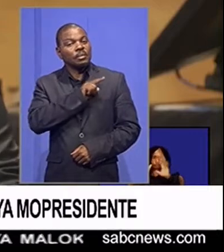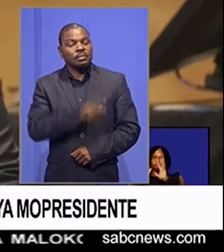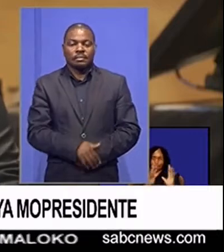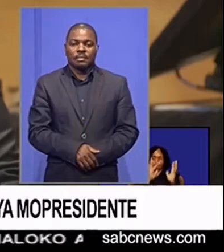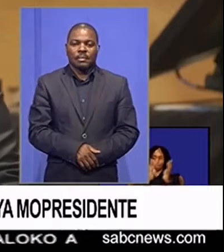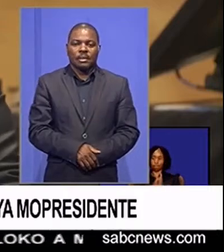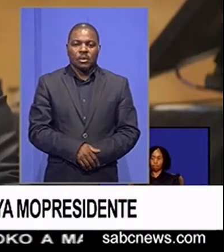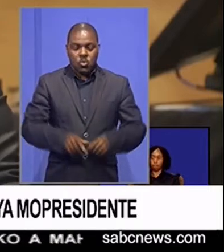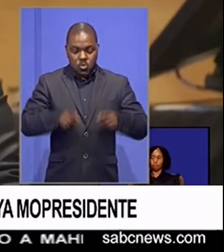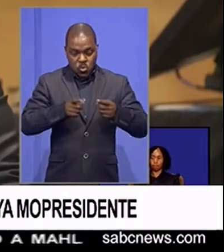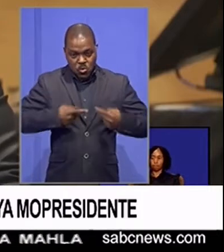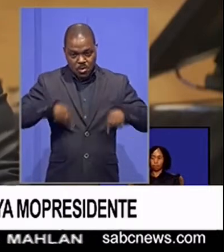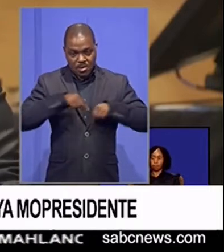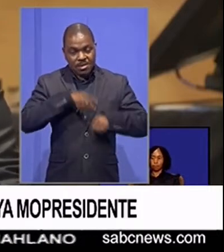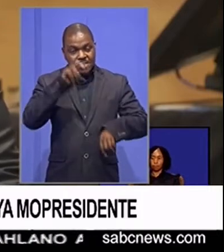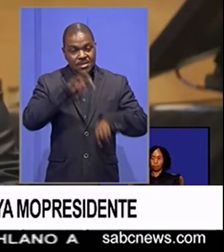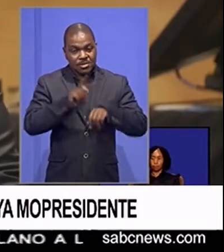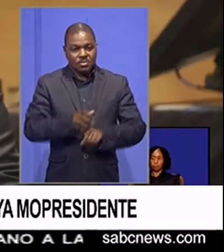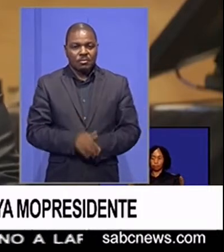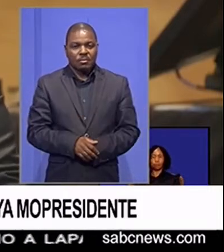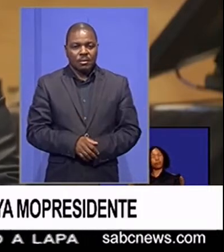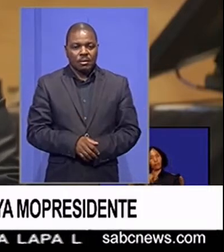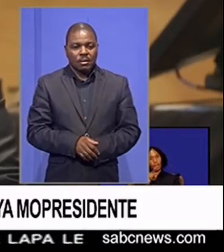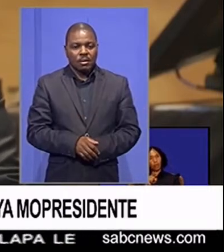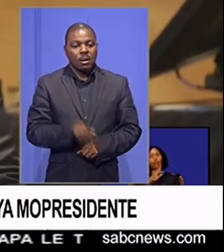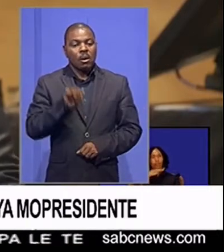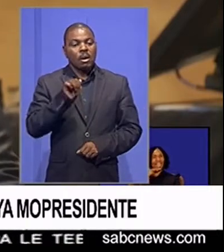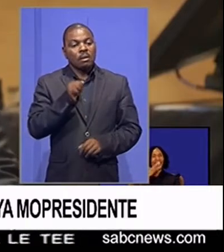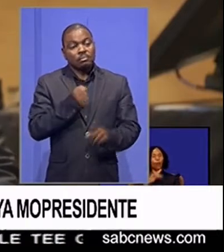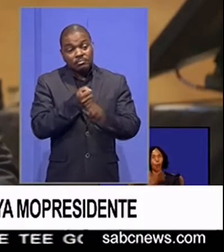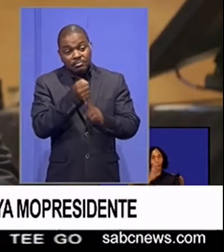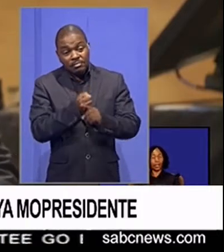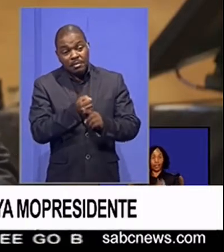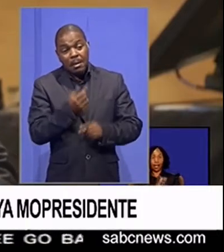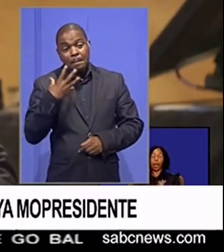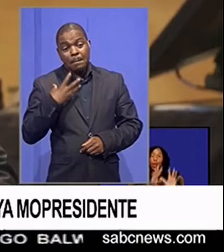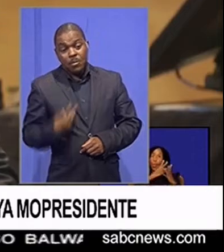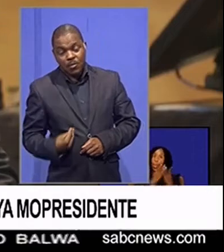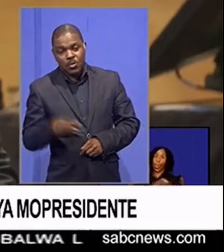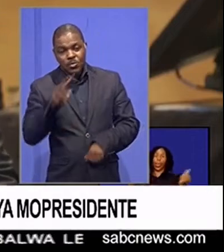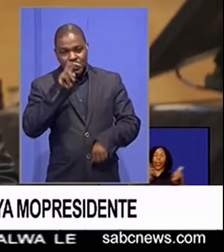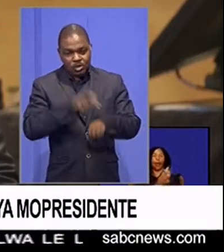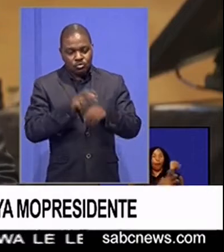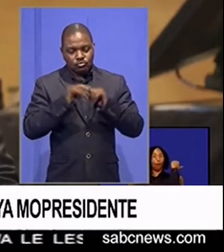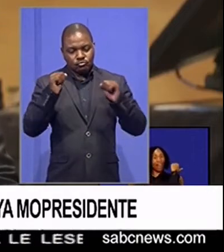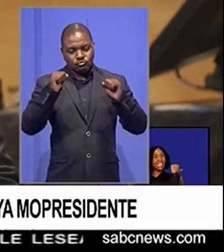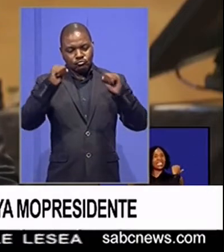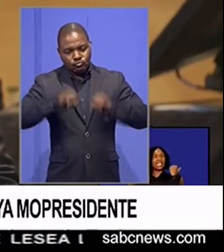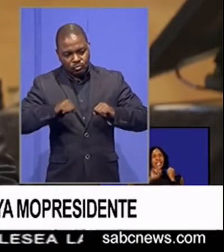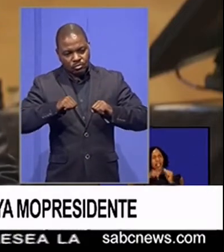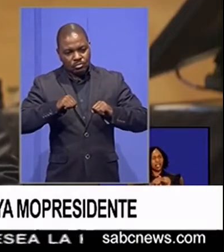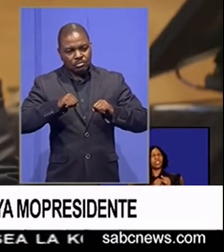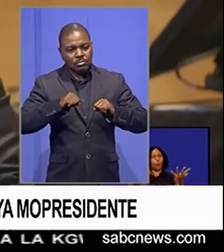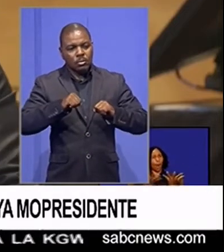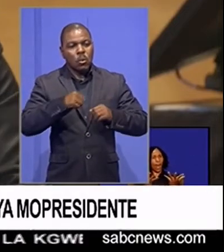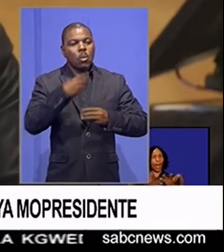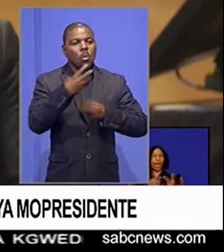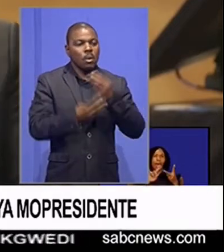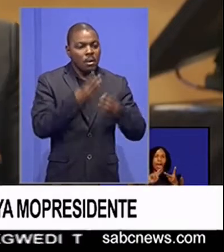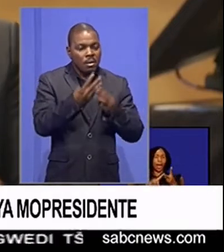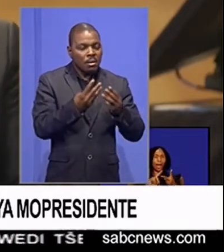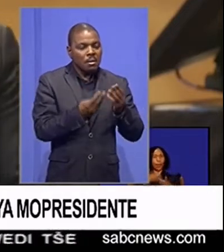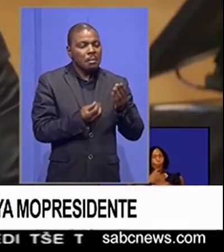what we need if we want to fight poverty is agreement of where and how jobs are created. And for the